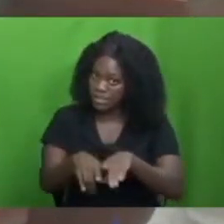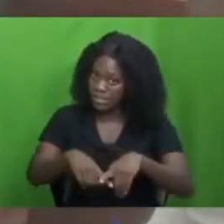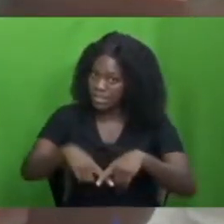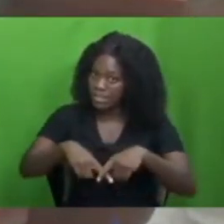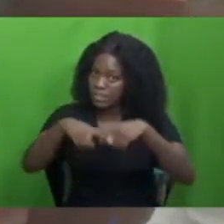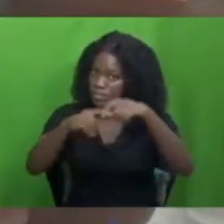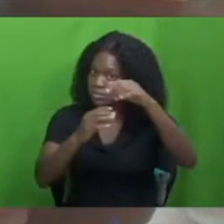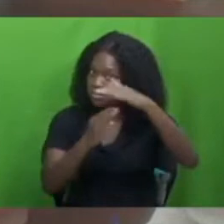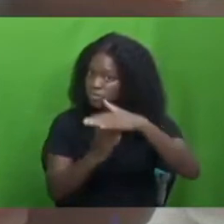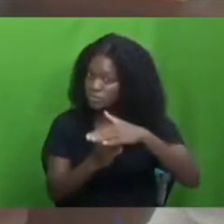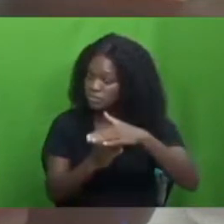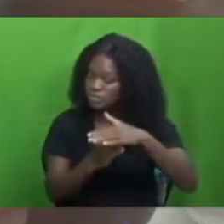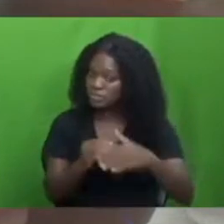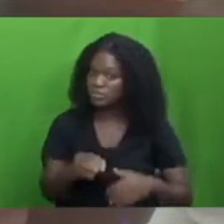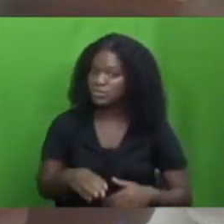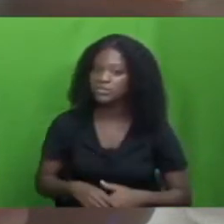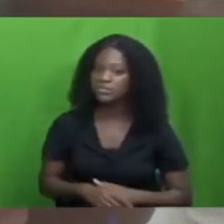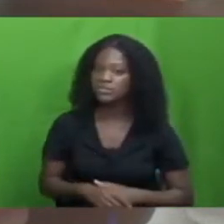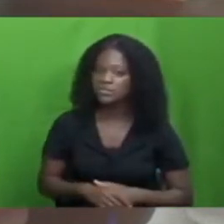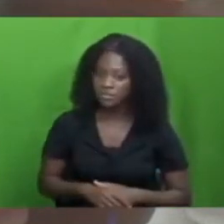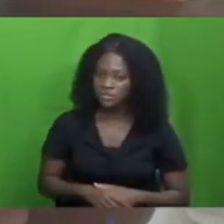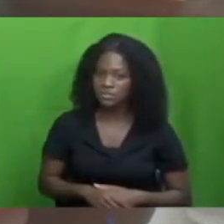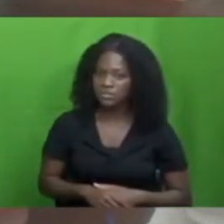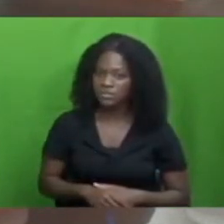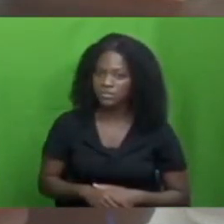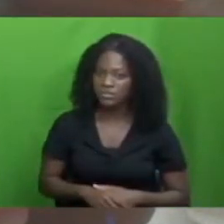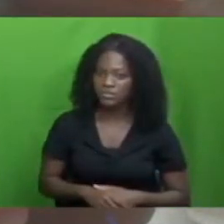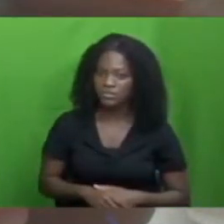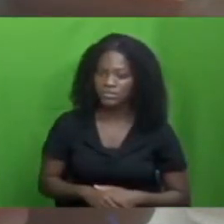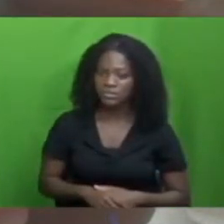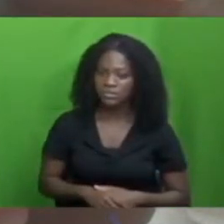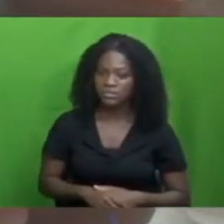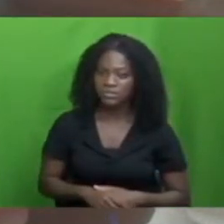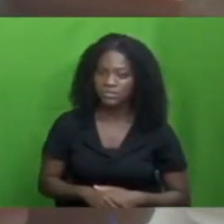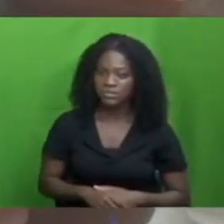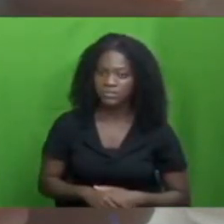suspension. He didn't move for adjournment.